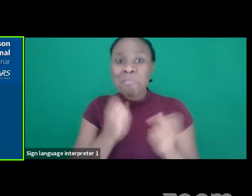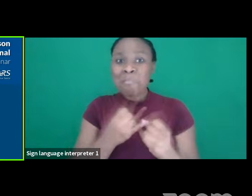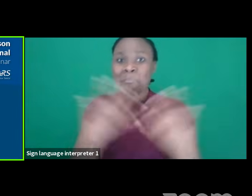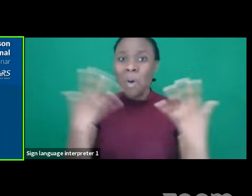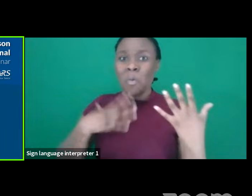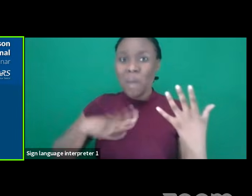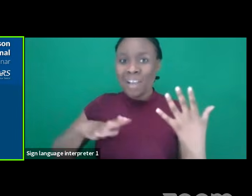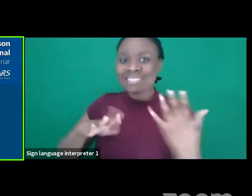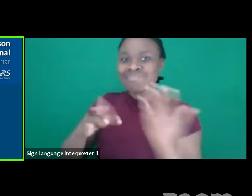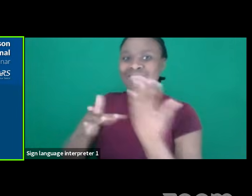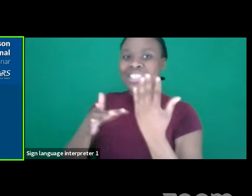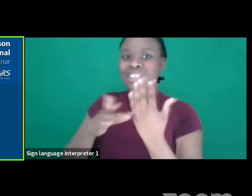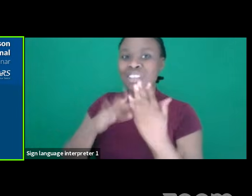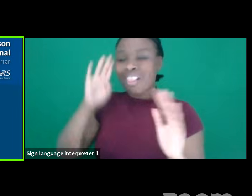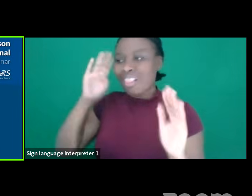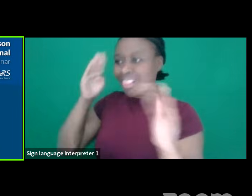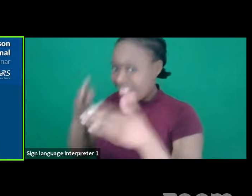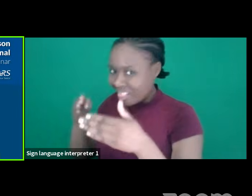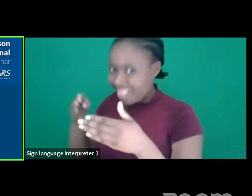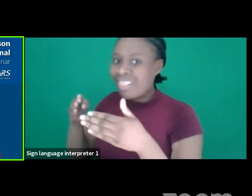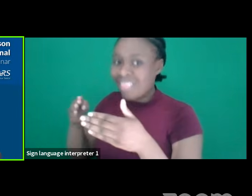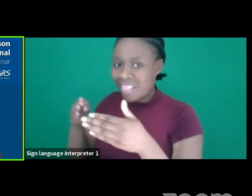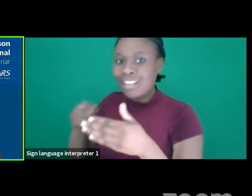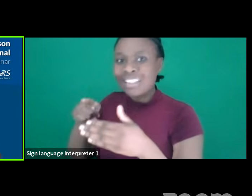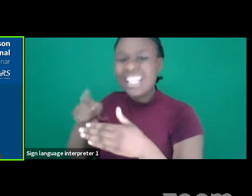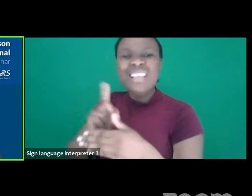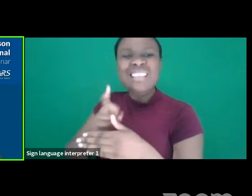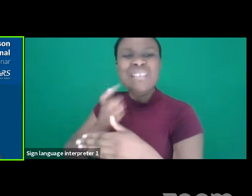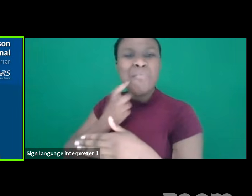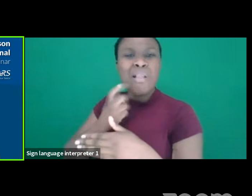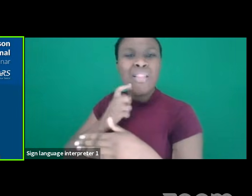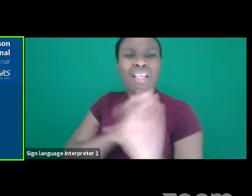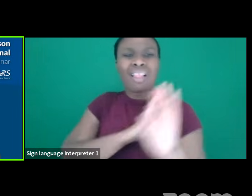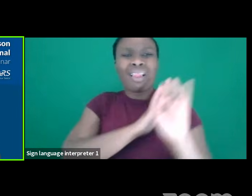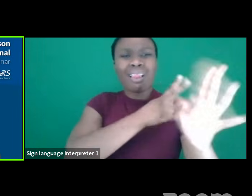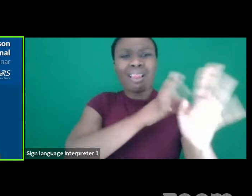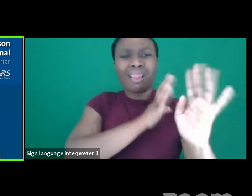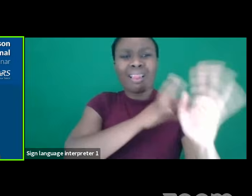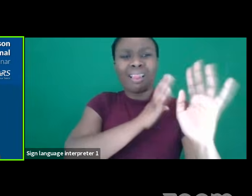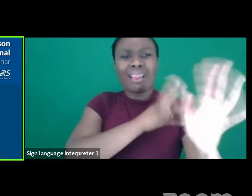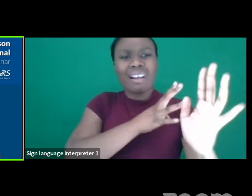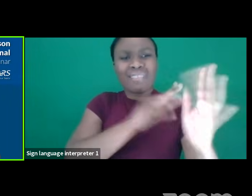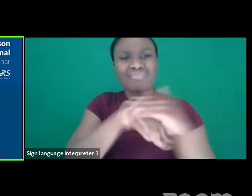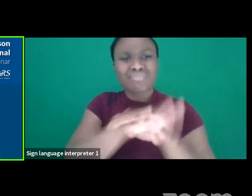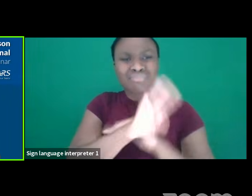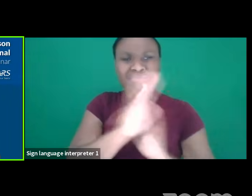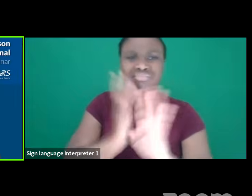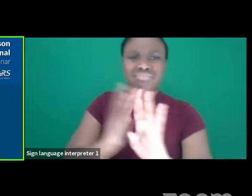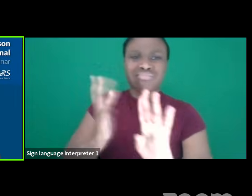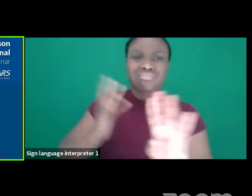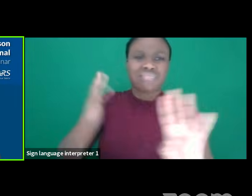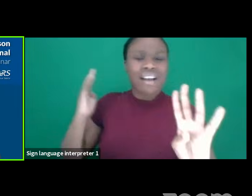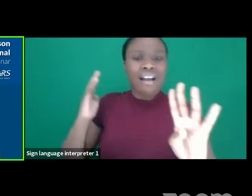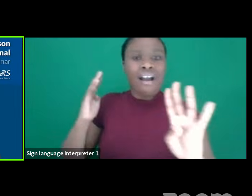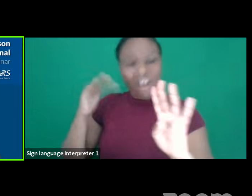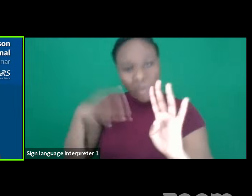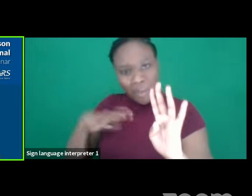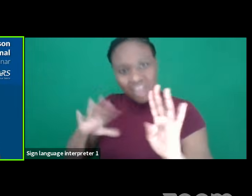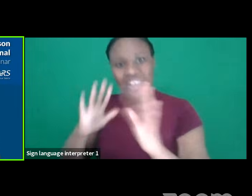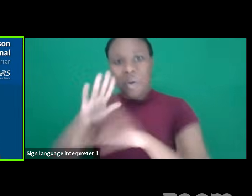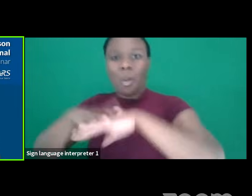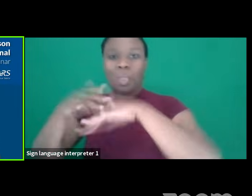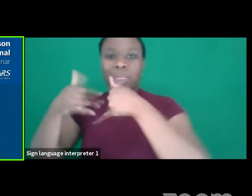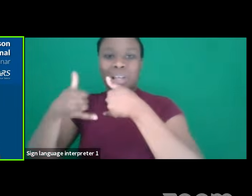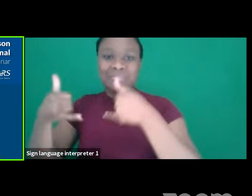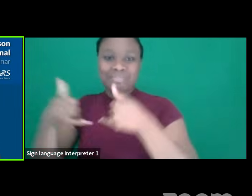electronic channels, but also they are finding it easy for them to interact with us in this manner. I